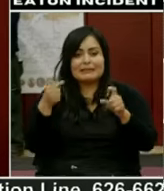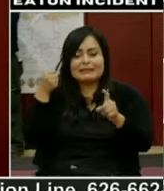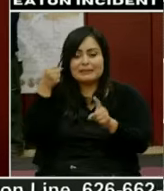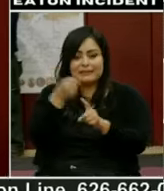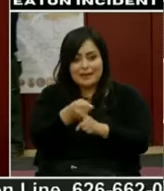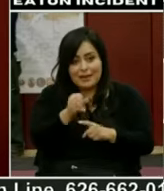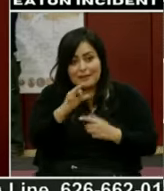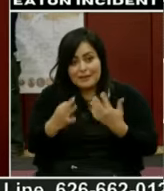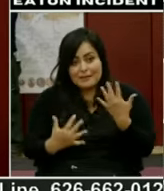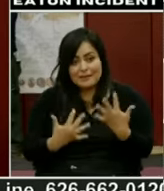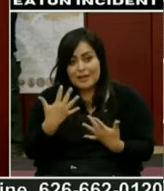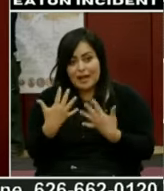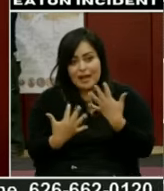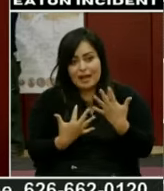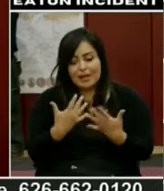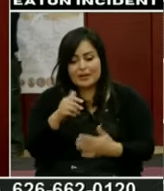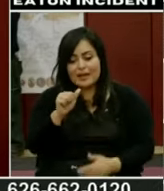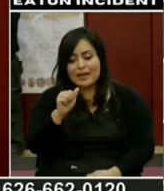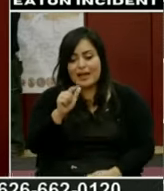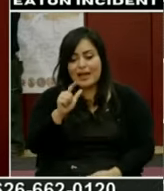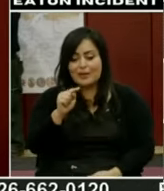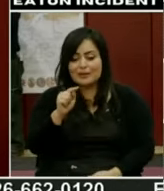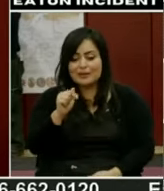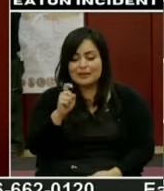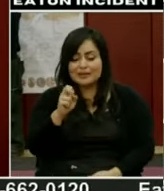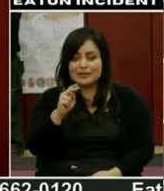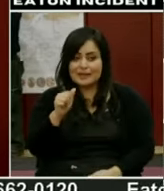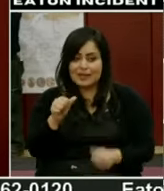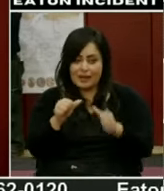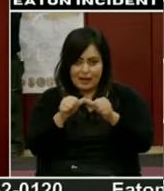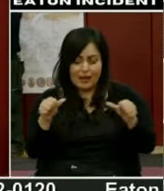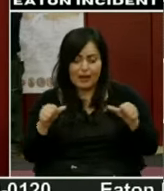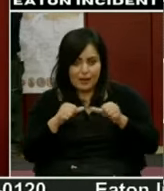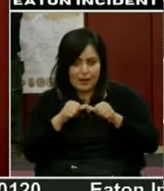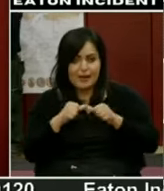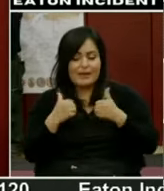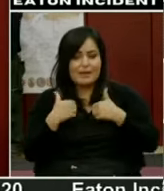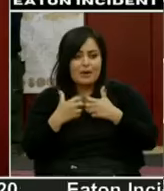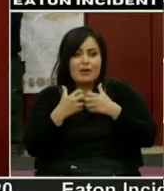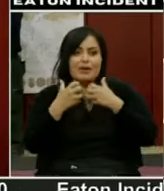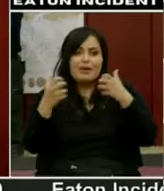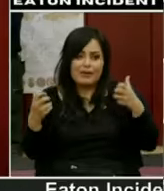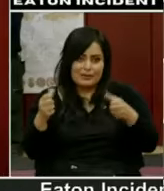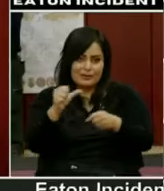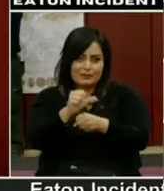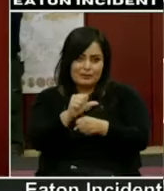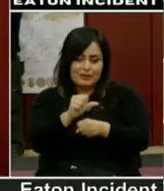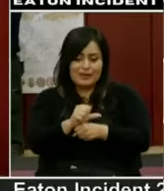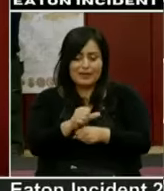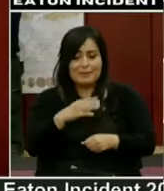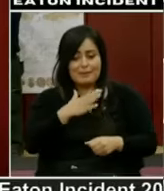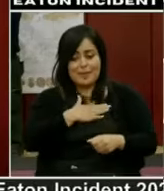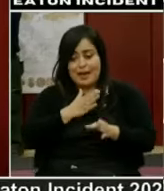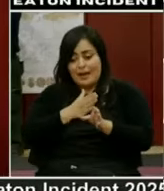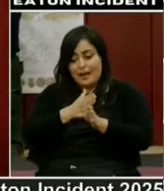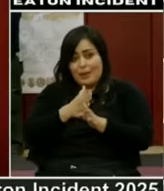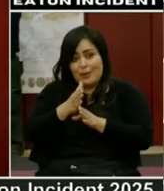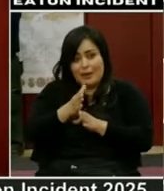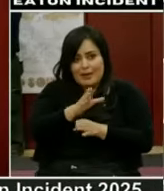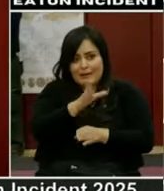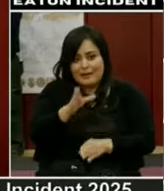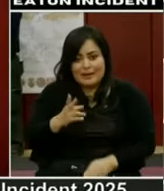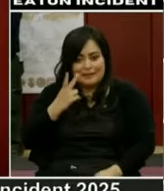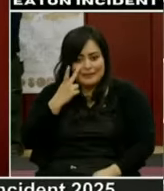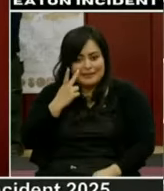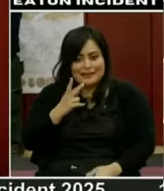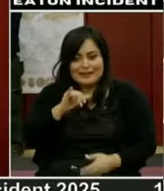we've identified will be in the Altadena area. There's a lot of work in here. In my career, I've never seen the amount of